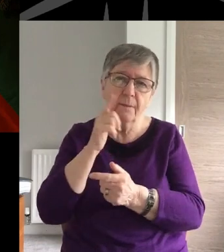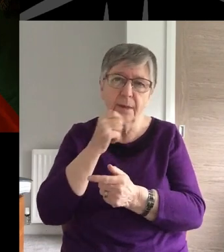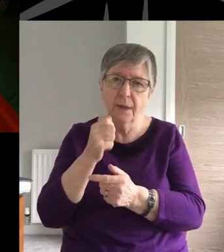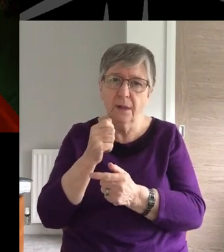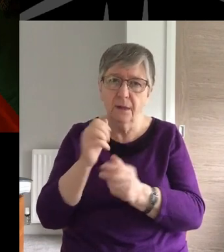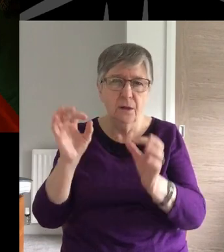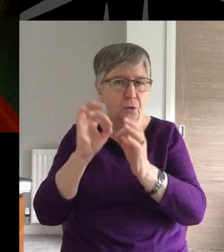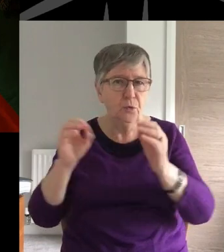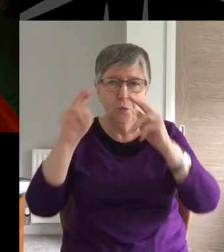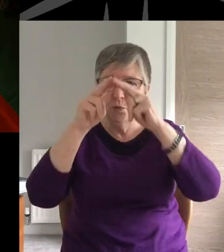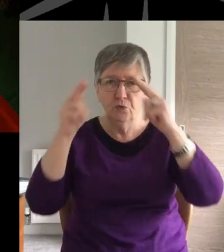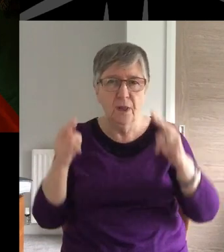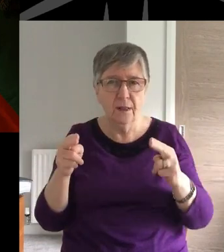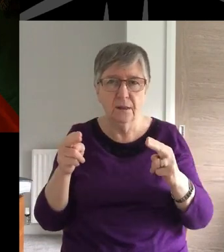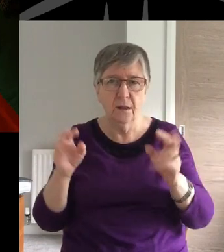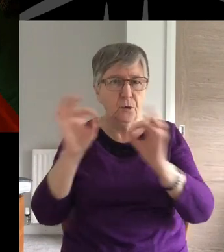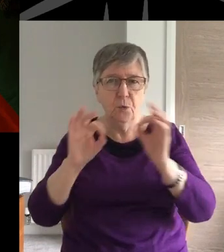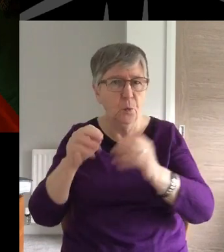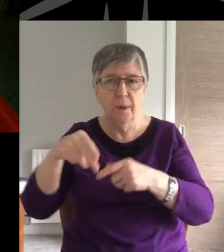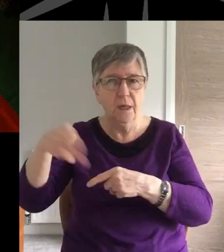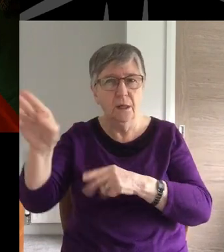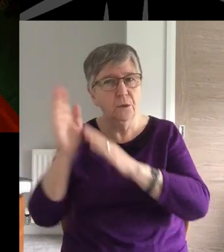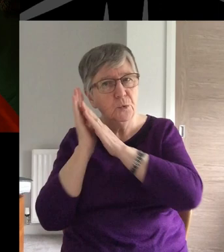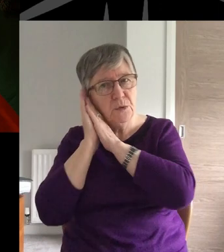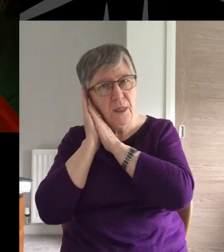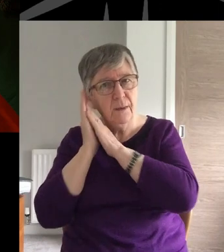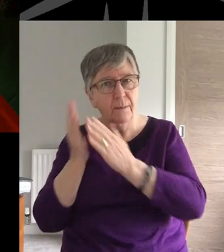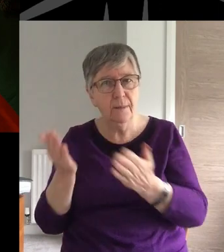those who don't have anywhere to sleep.